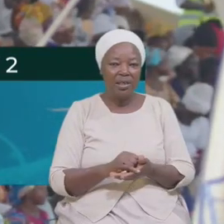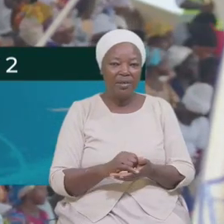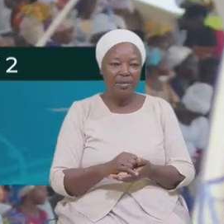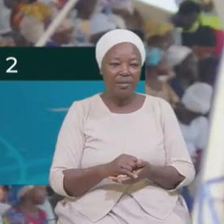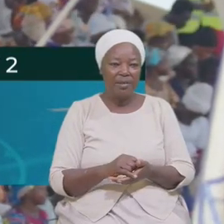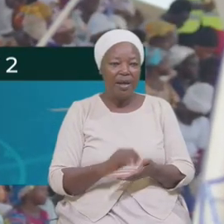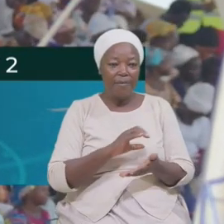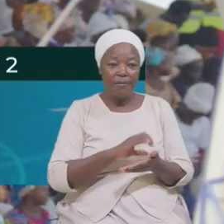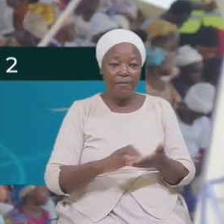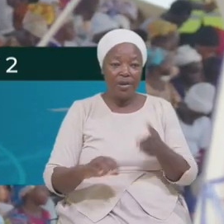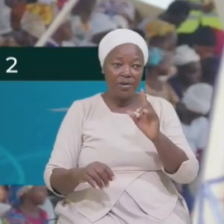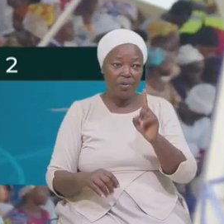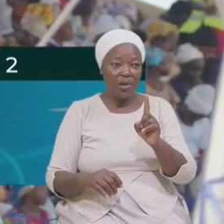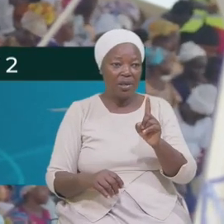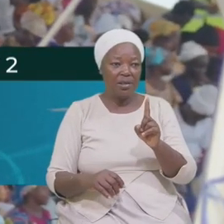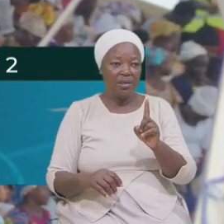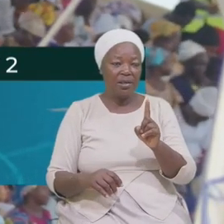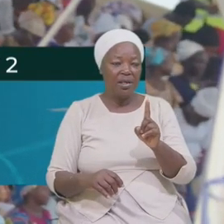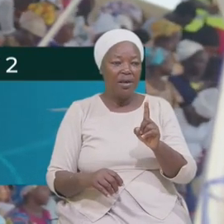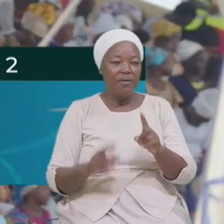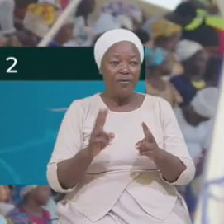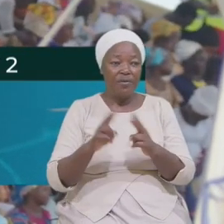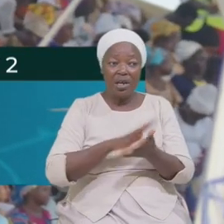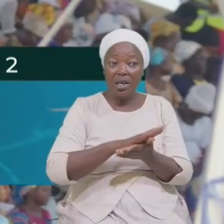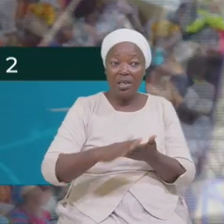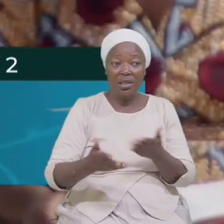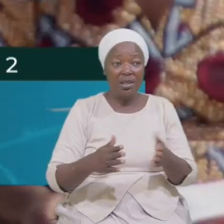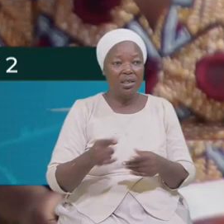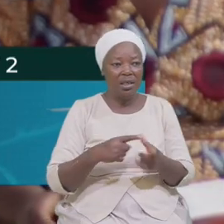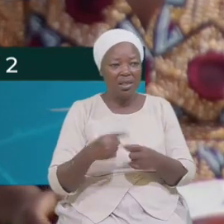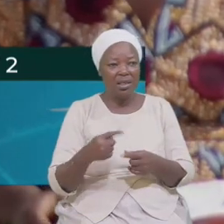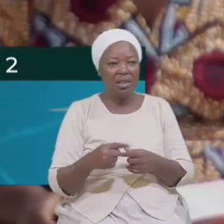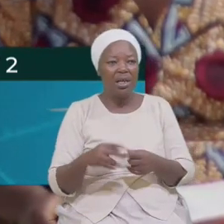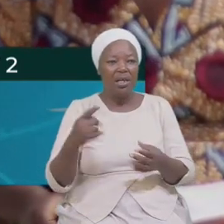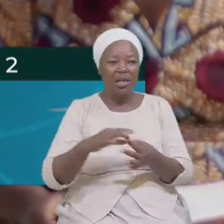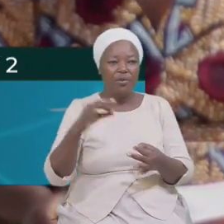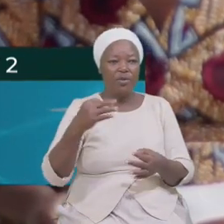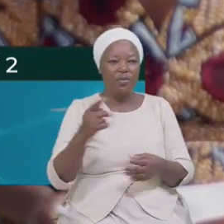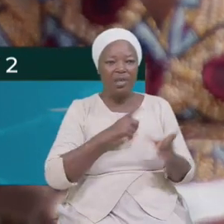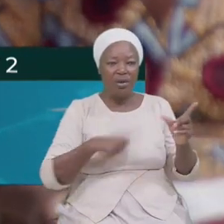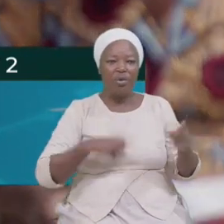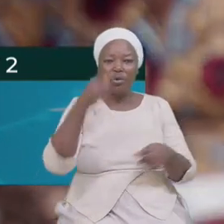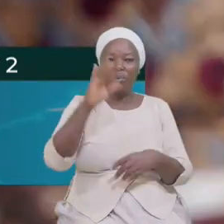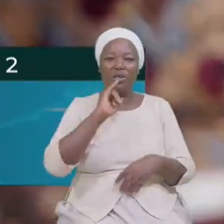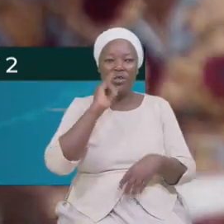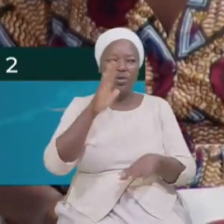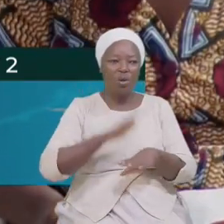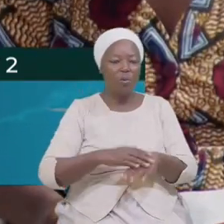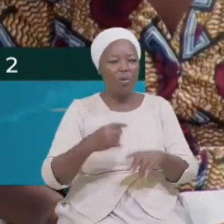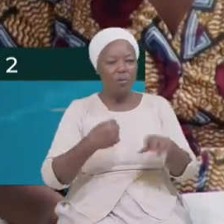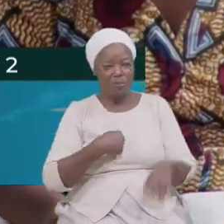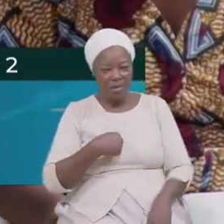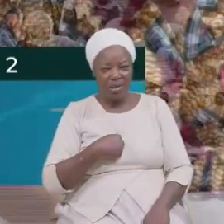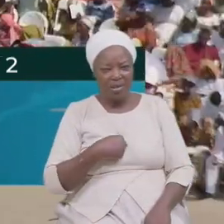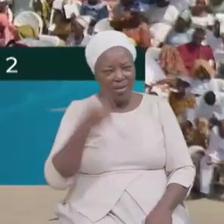in verse 1, it tells us very clearly here, and it says, the Spirit of the Lord God is upon me. Think about